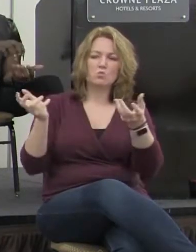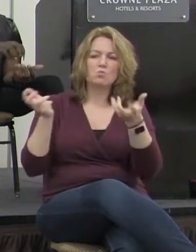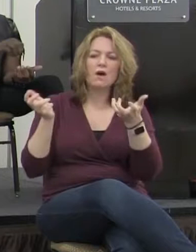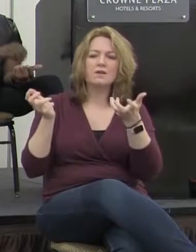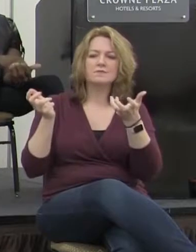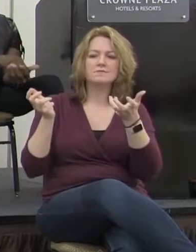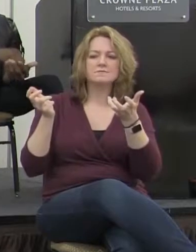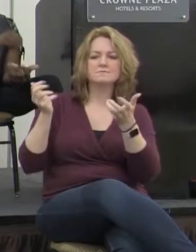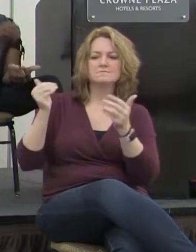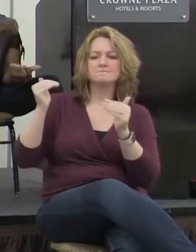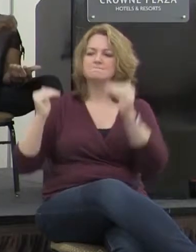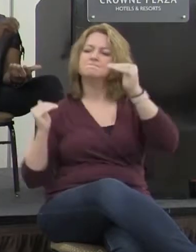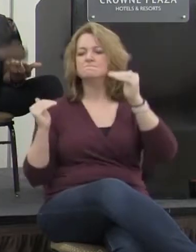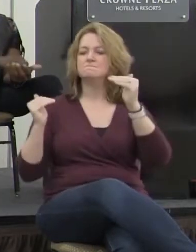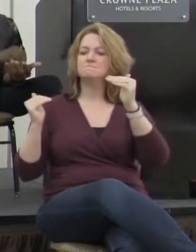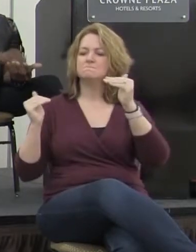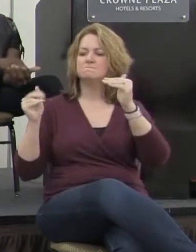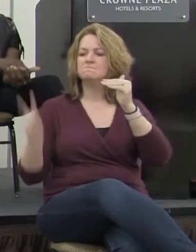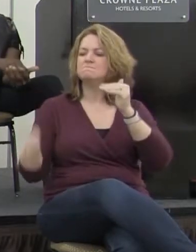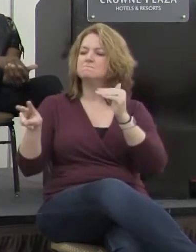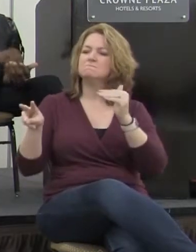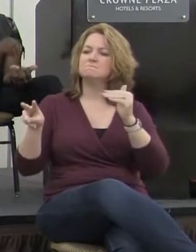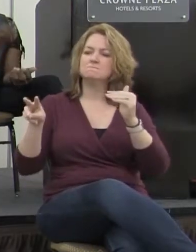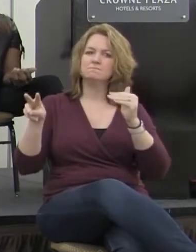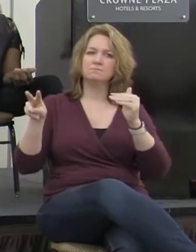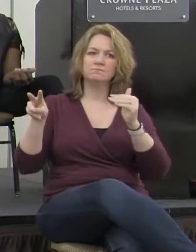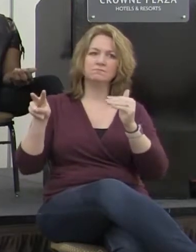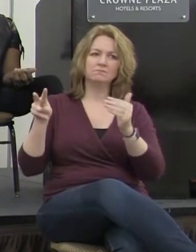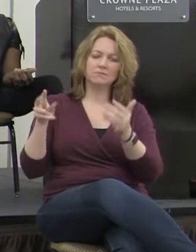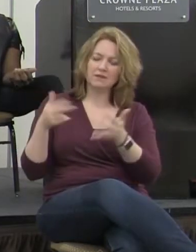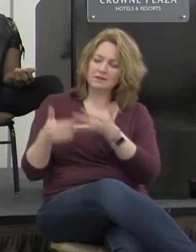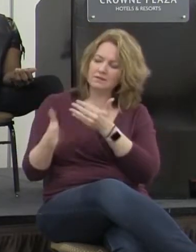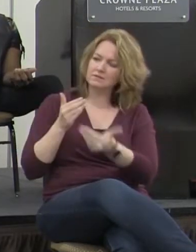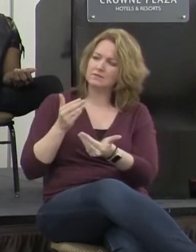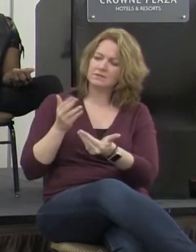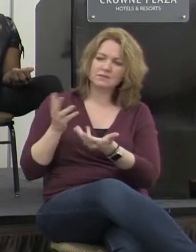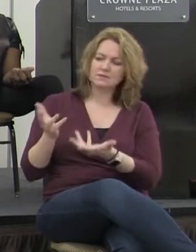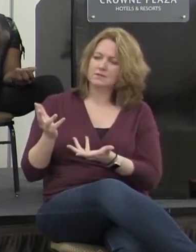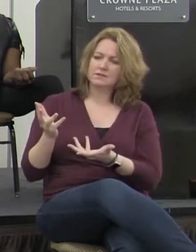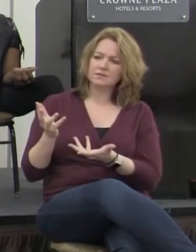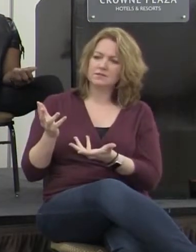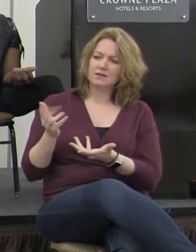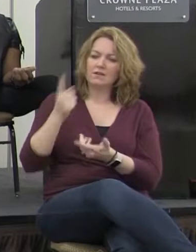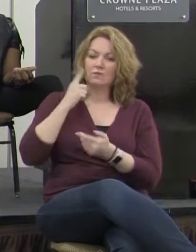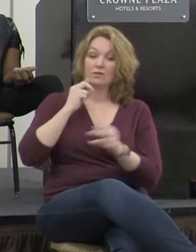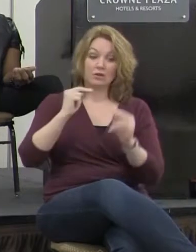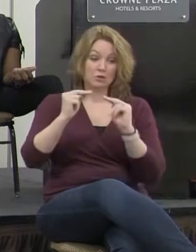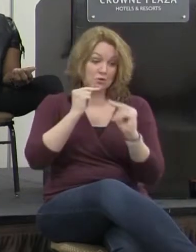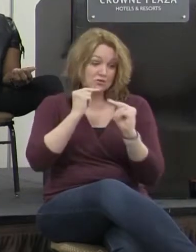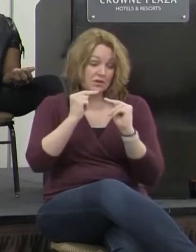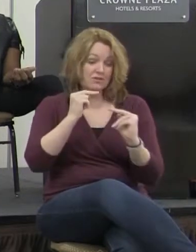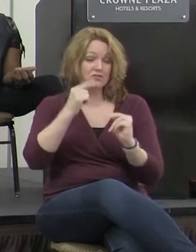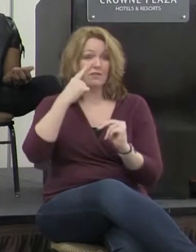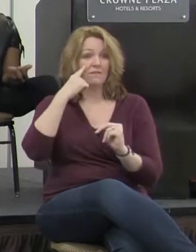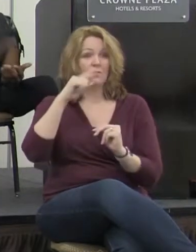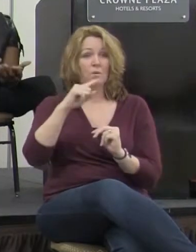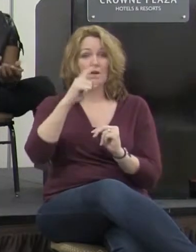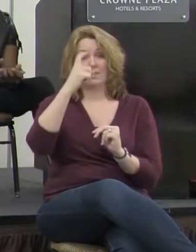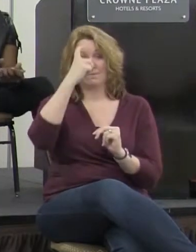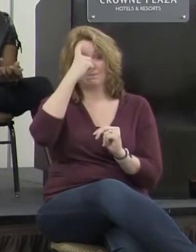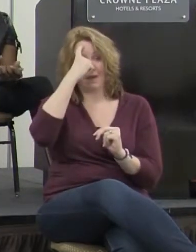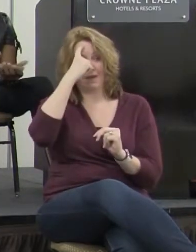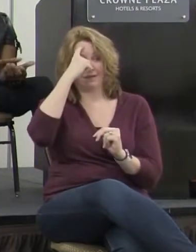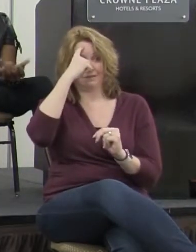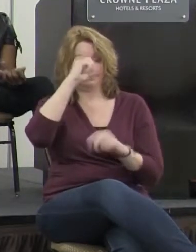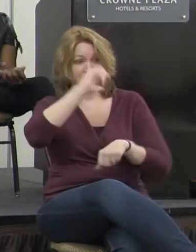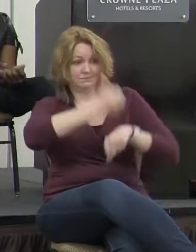that dominance over whether it's a male or female. And I think as part of the negotiation and the mind space that you're